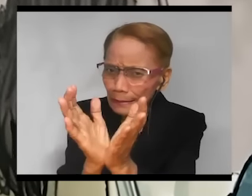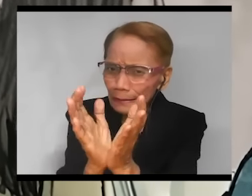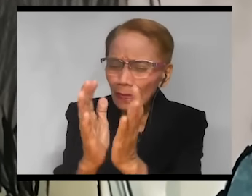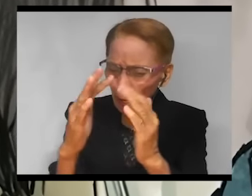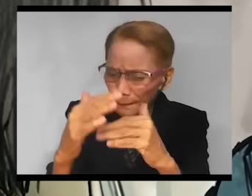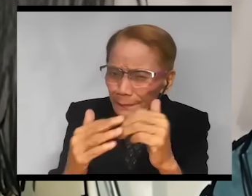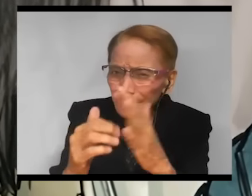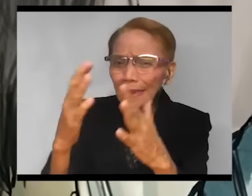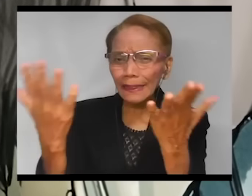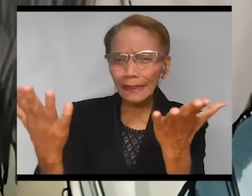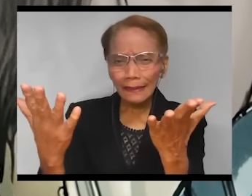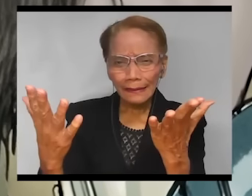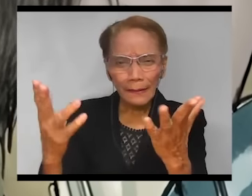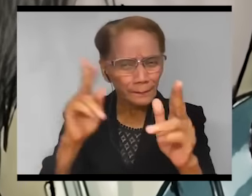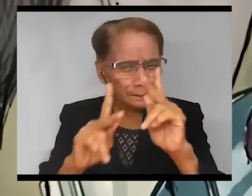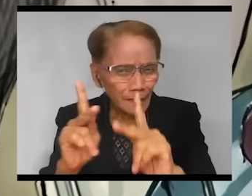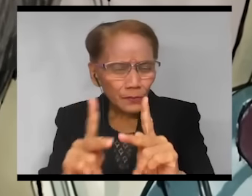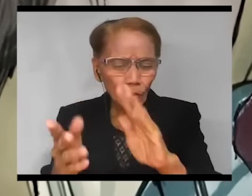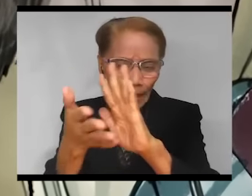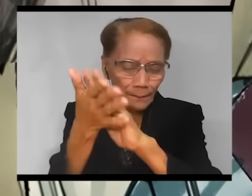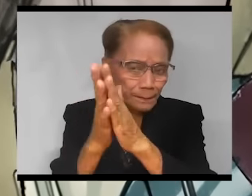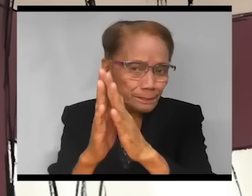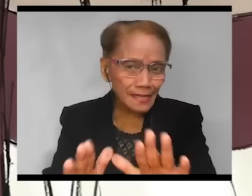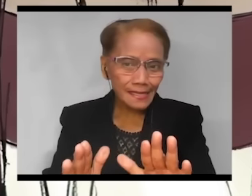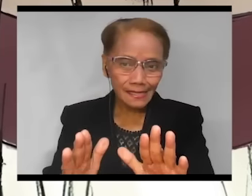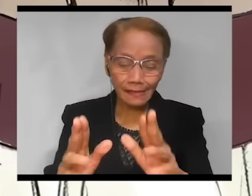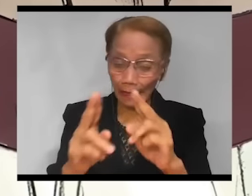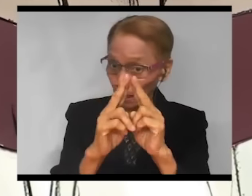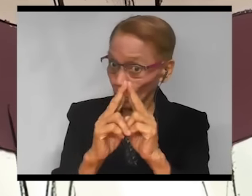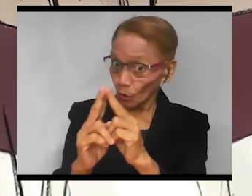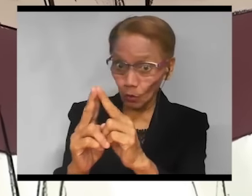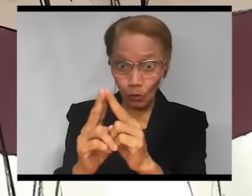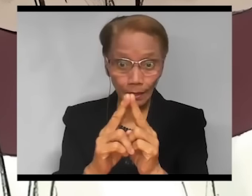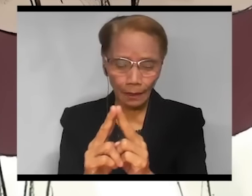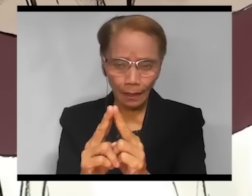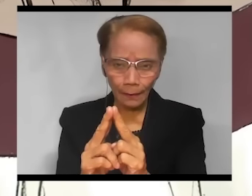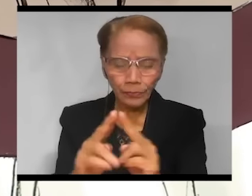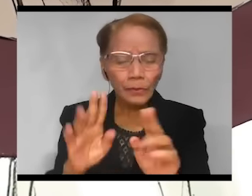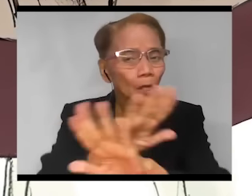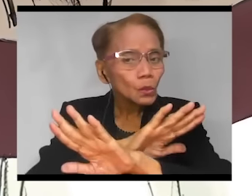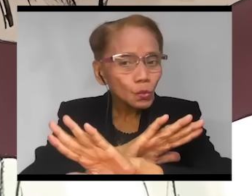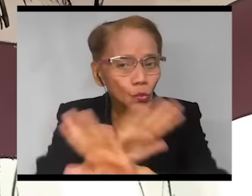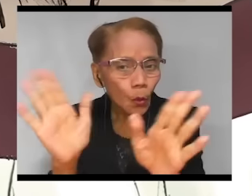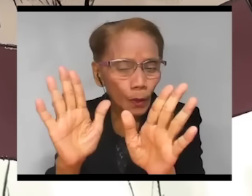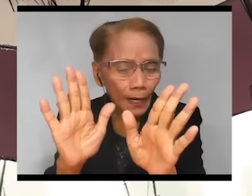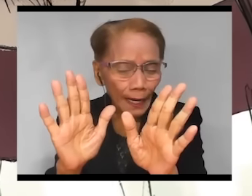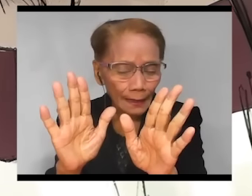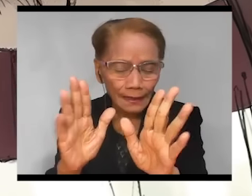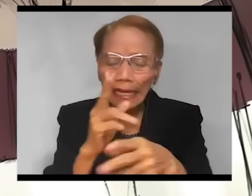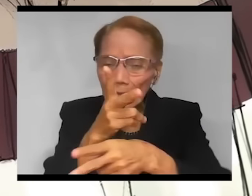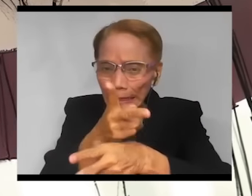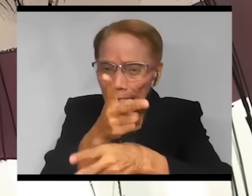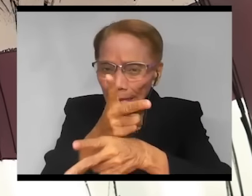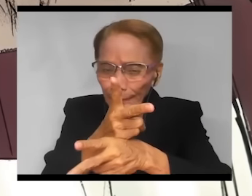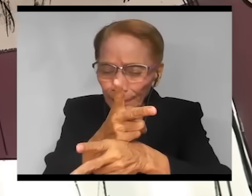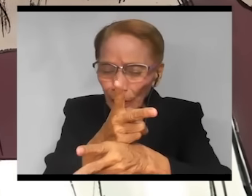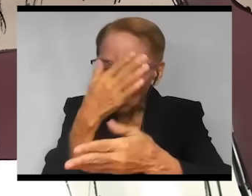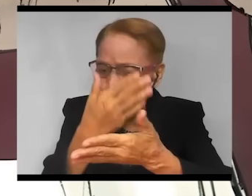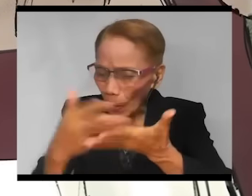humanity in peace and unity. Do not keep or waste that gift.